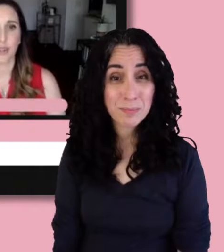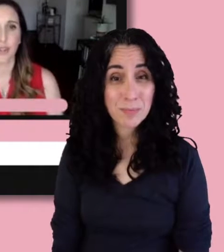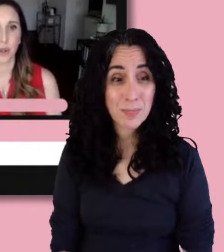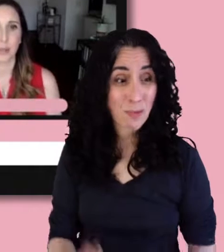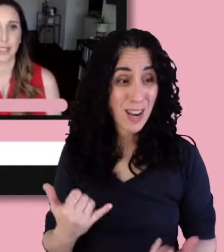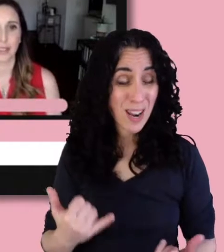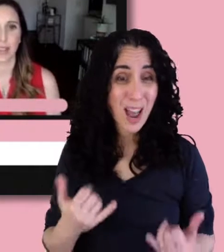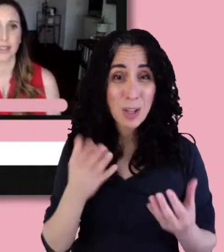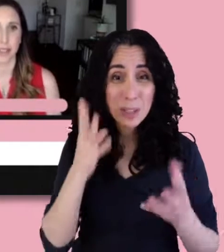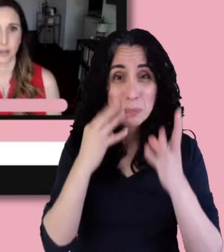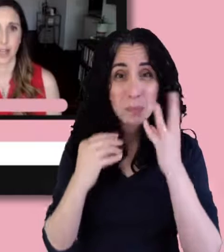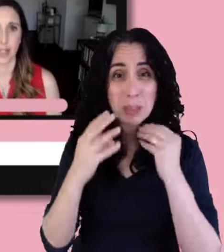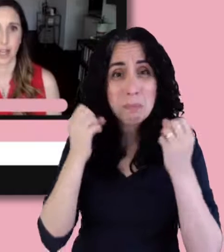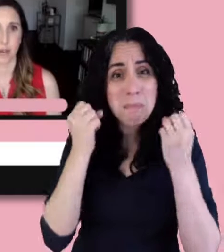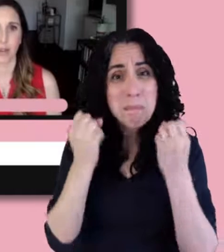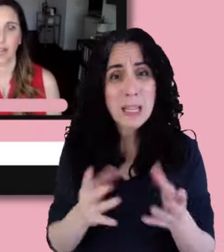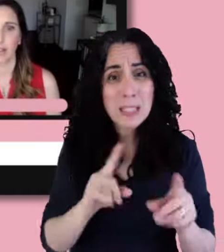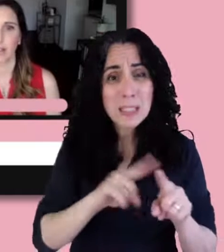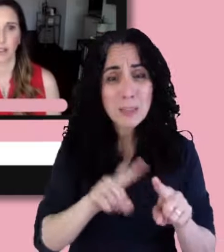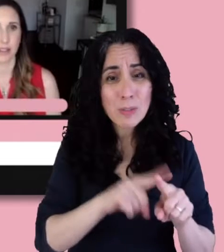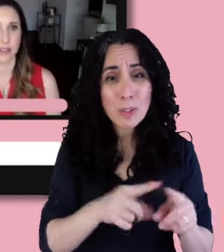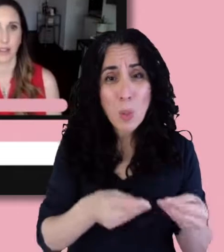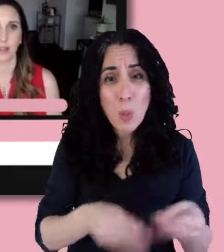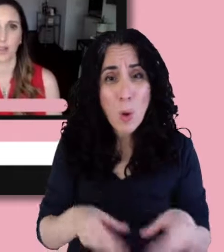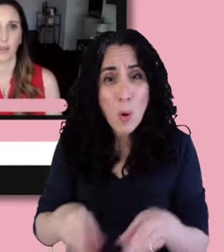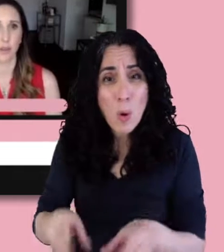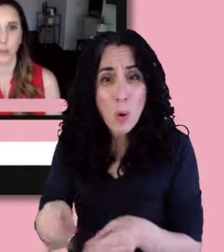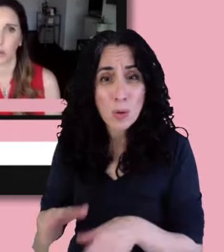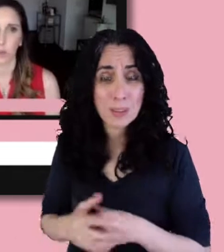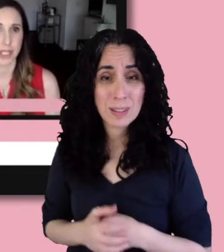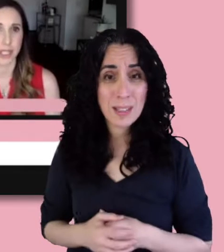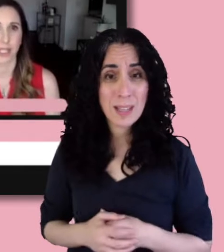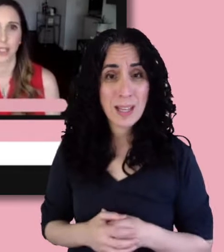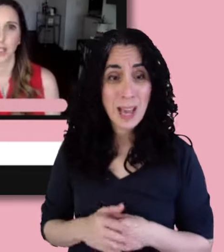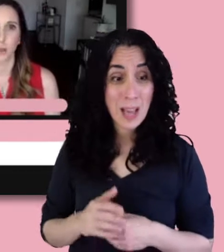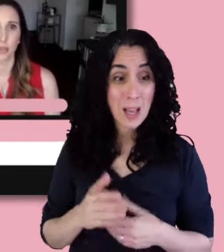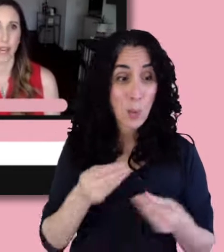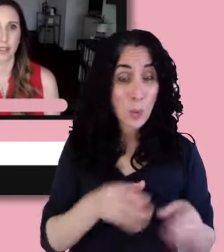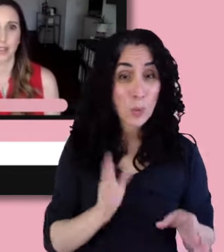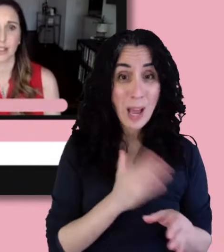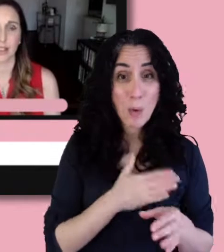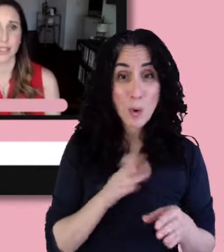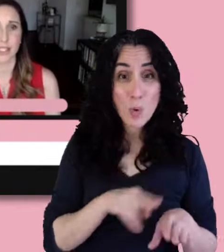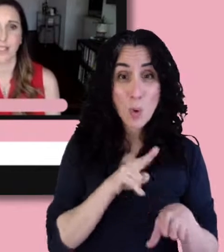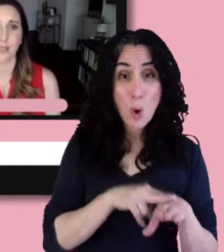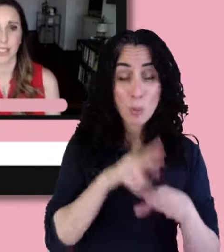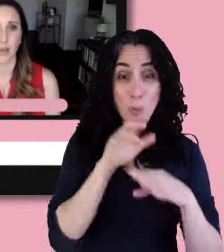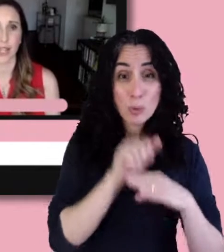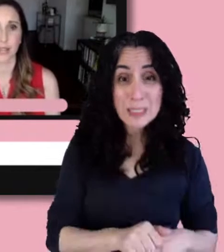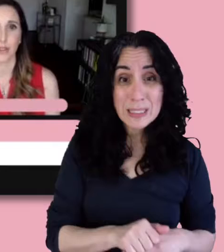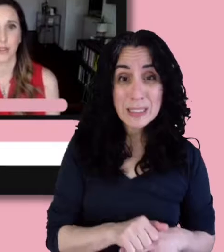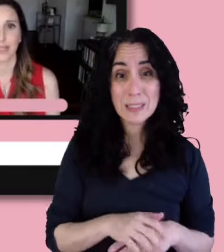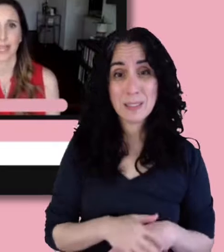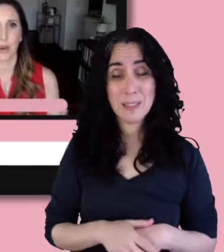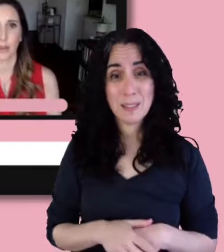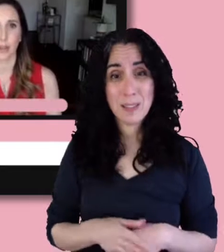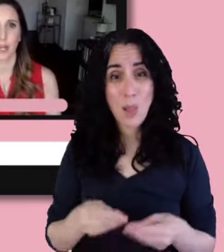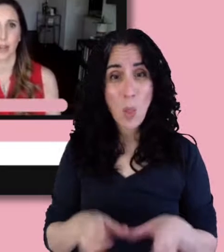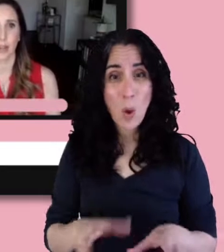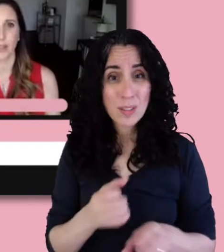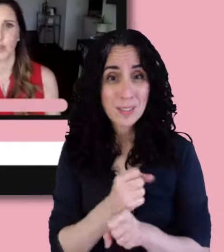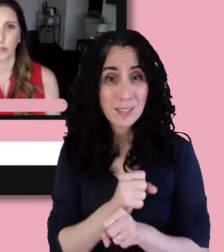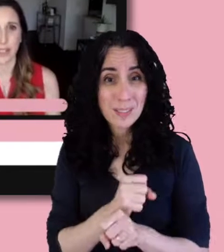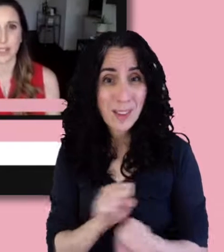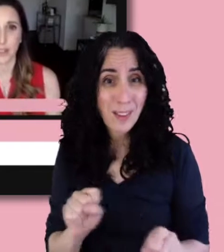had so many losses right now. We've had the loss of our normal routine. We've had the loss of safety, right? There's something out